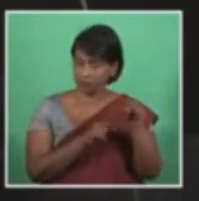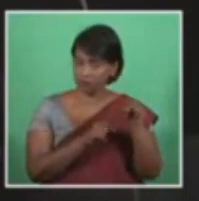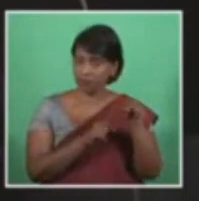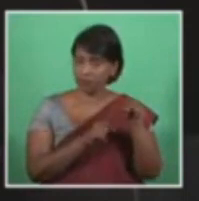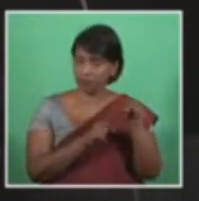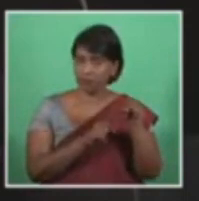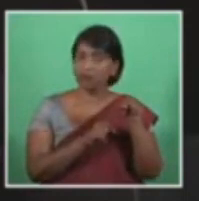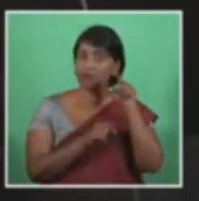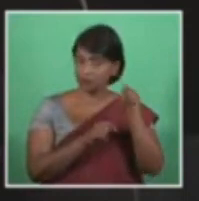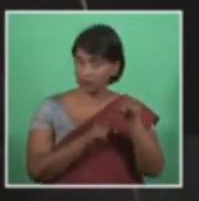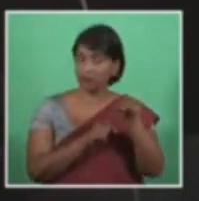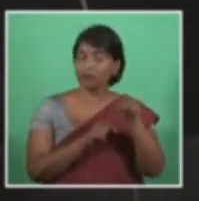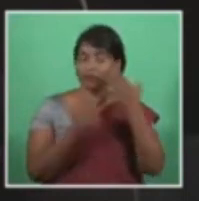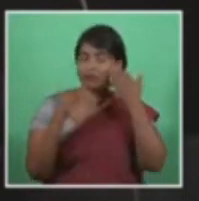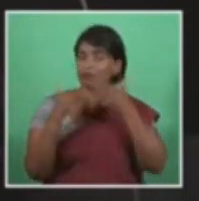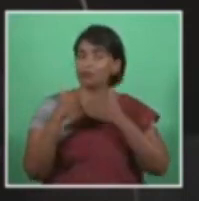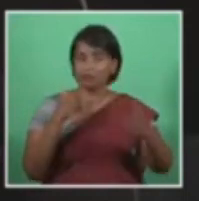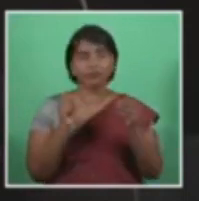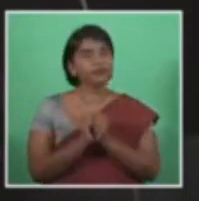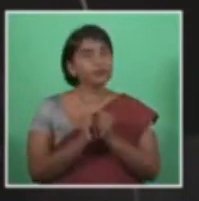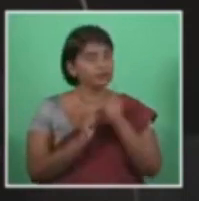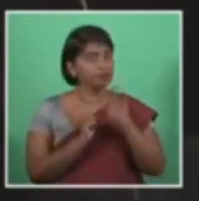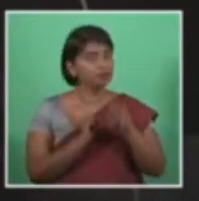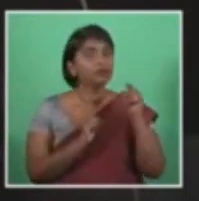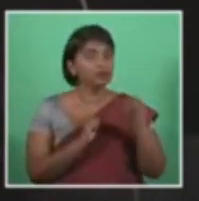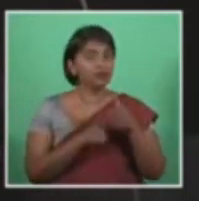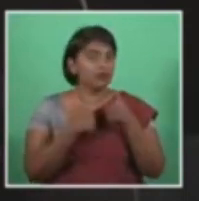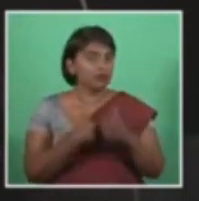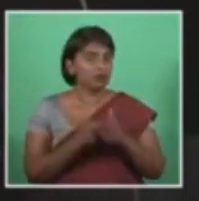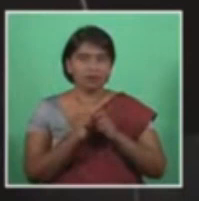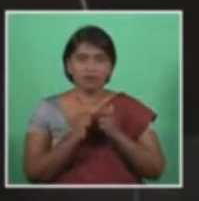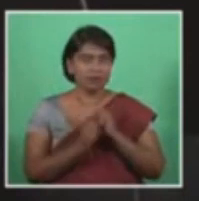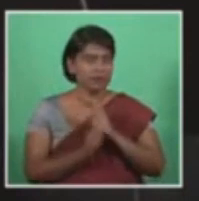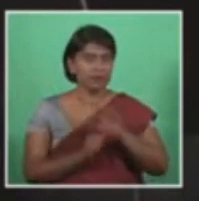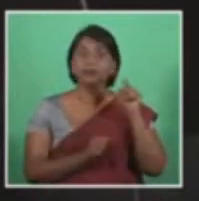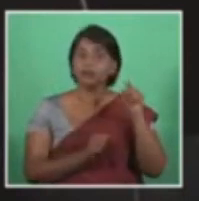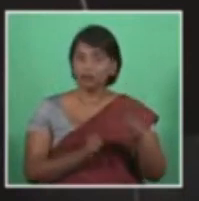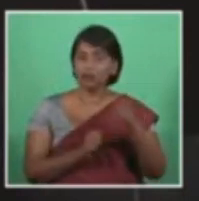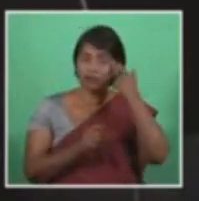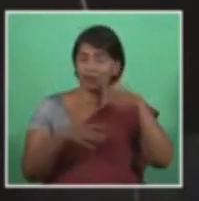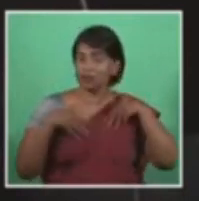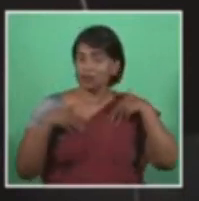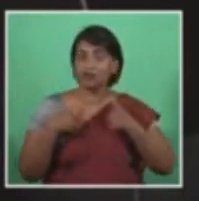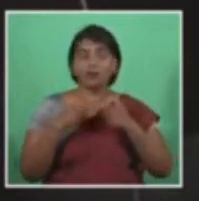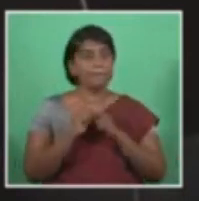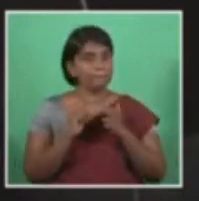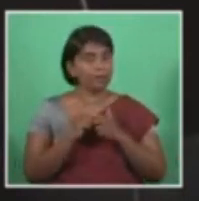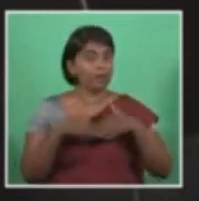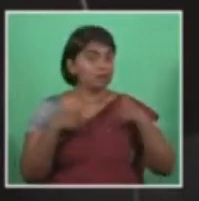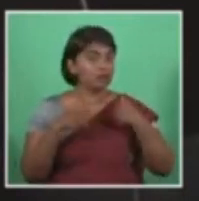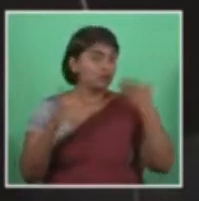or treat that person's dependency. This is primarily a health and mental health issue.